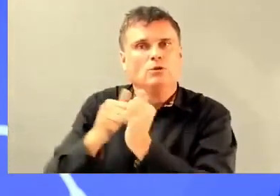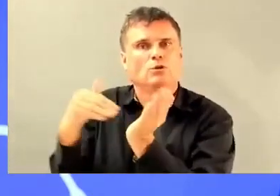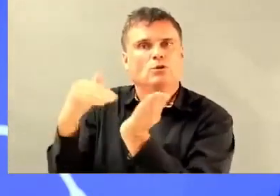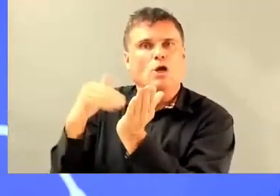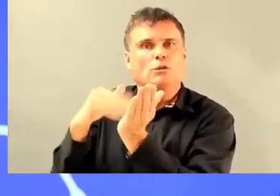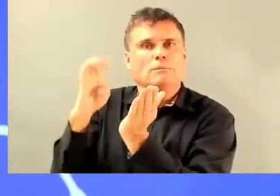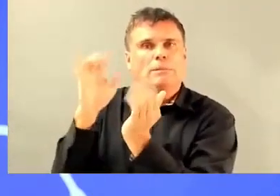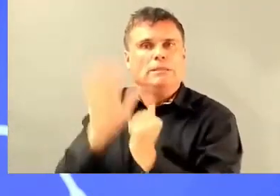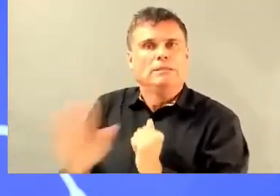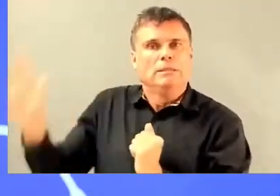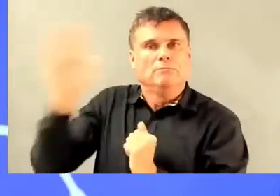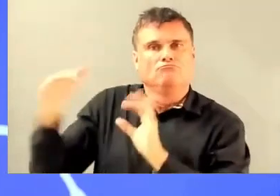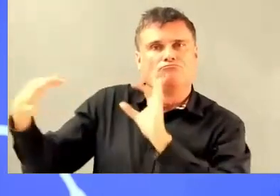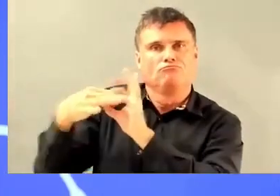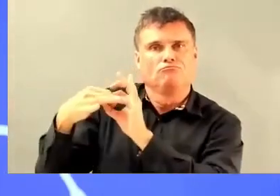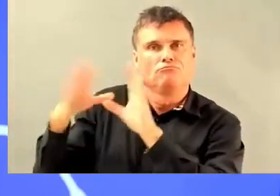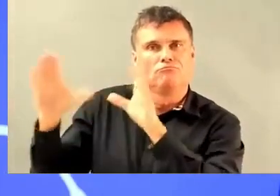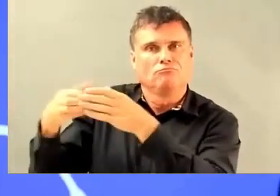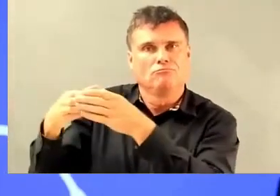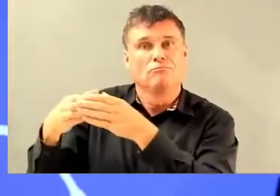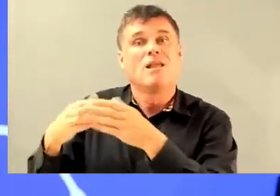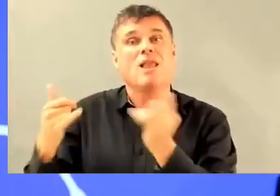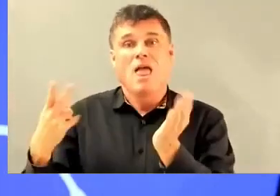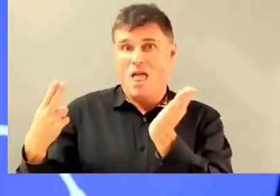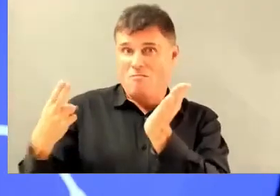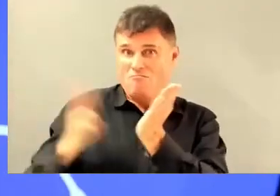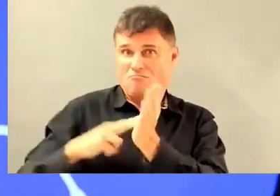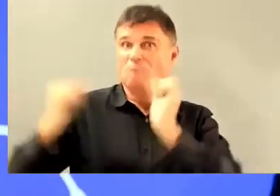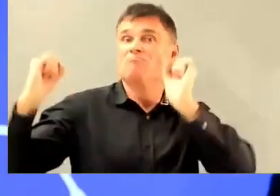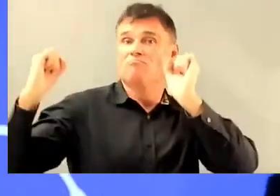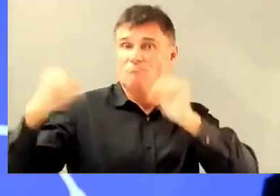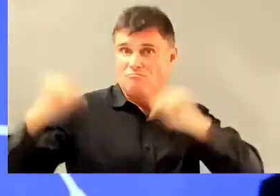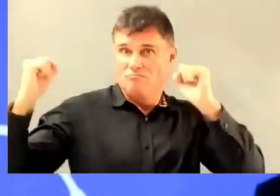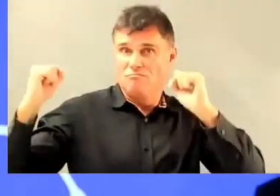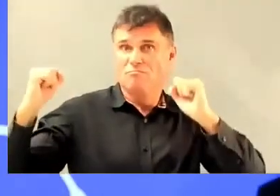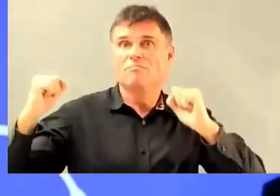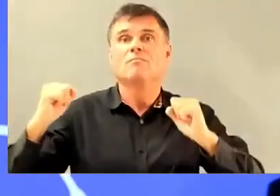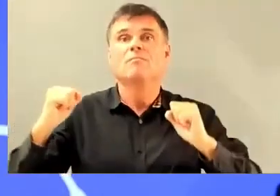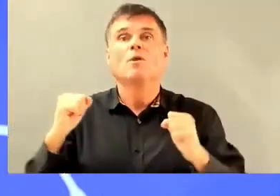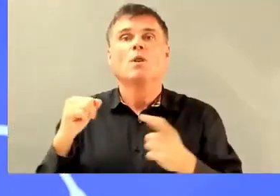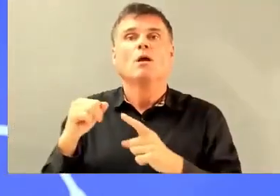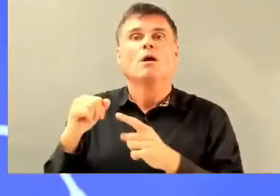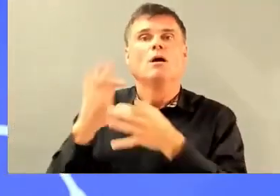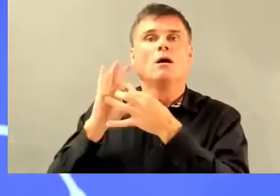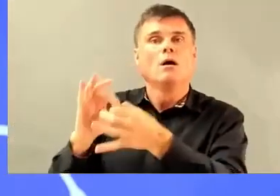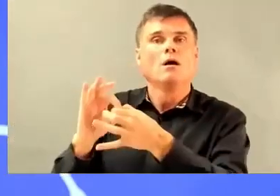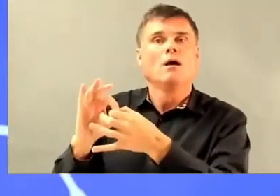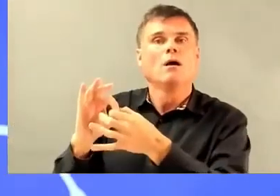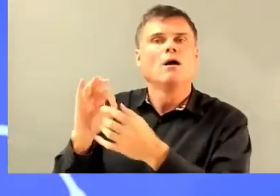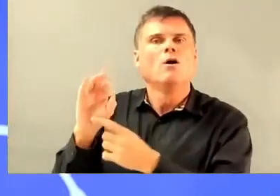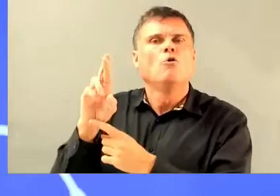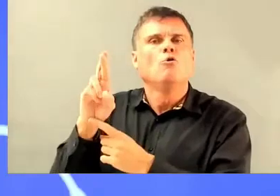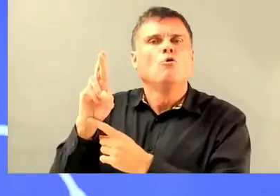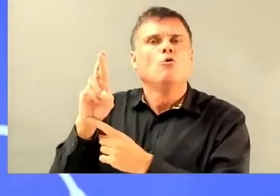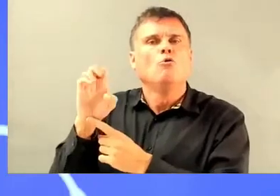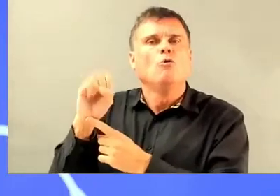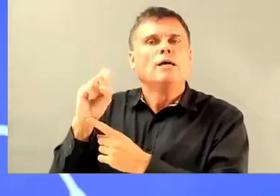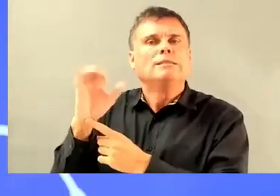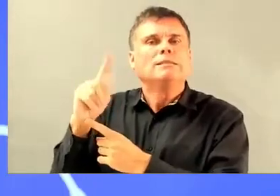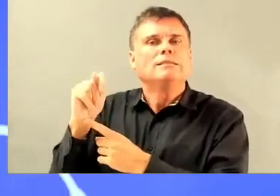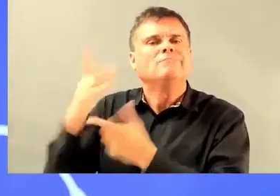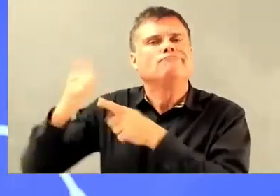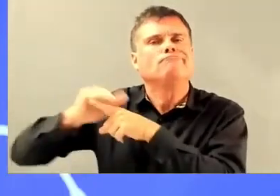with the resident doctors of BC, an important component of the future of BC's healthcare system. And today we're making this